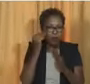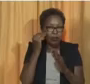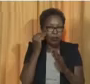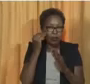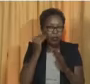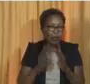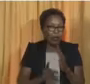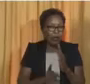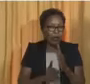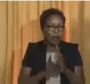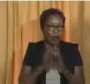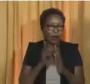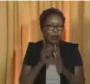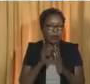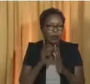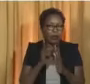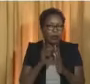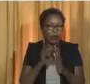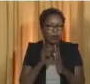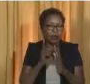developed the